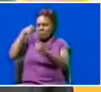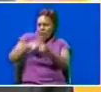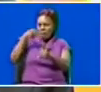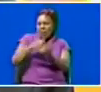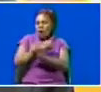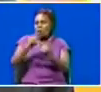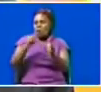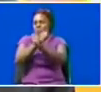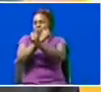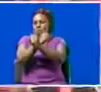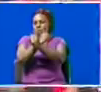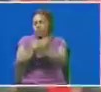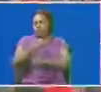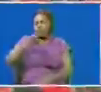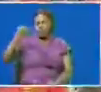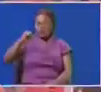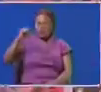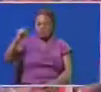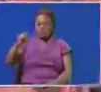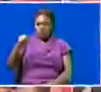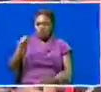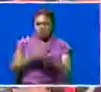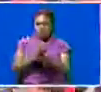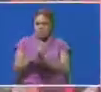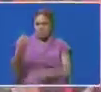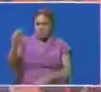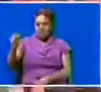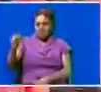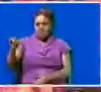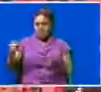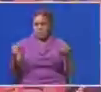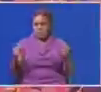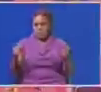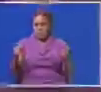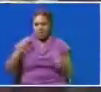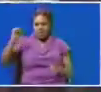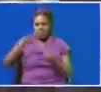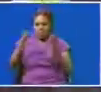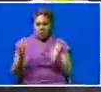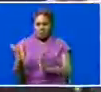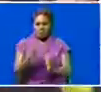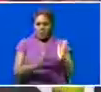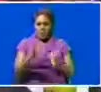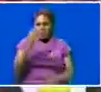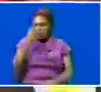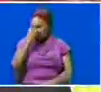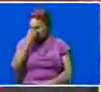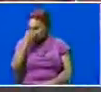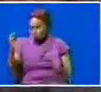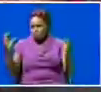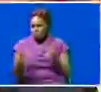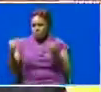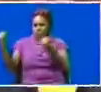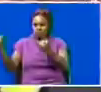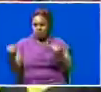protection of that political interest. Sources have told the KTN News political desk of a secret plan by Ruto's camp to